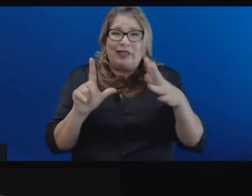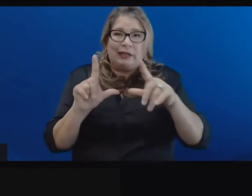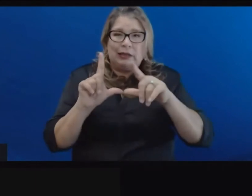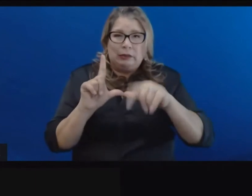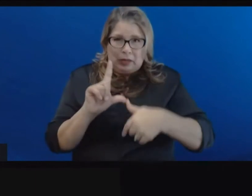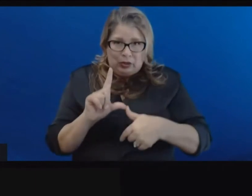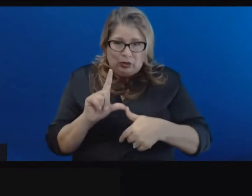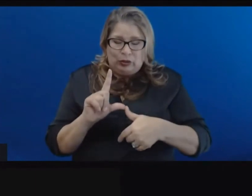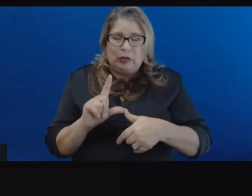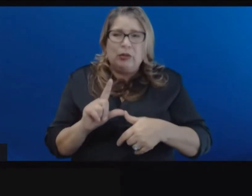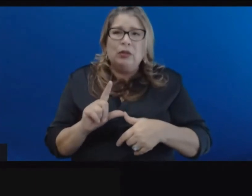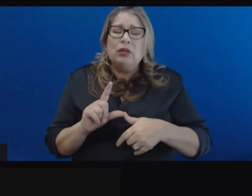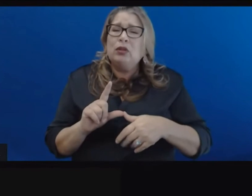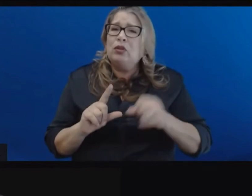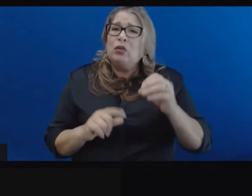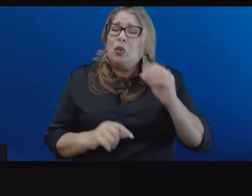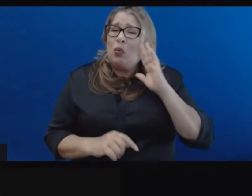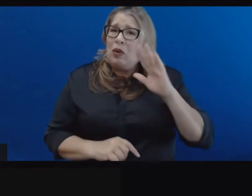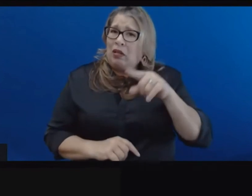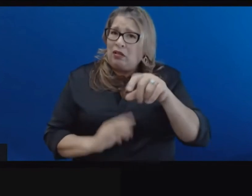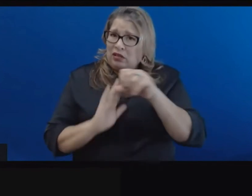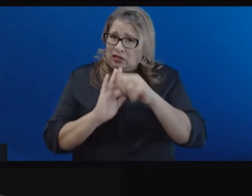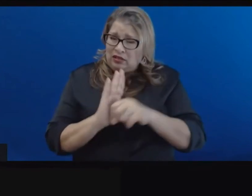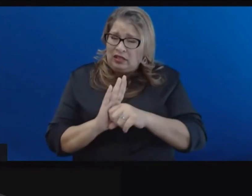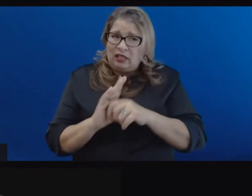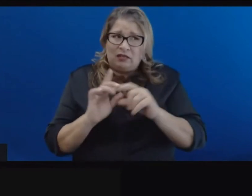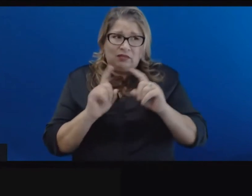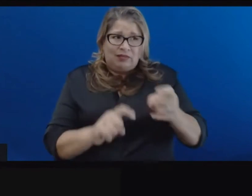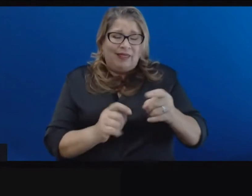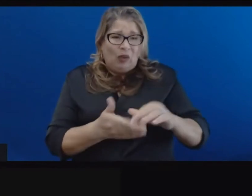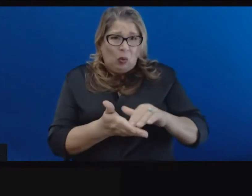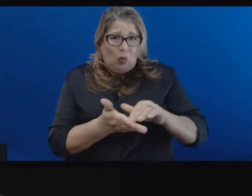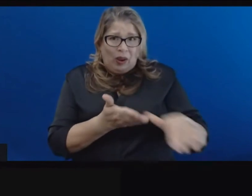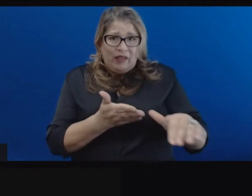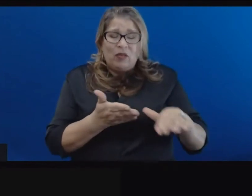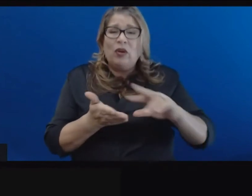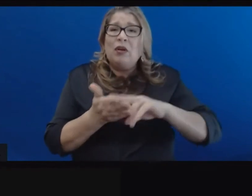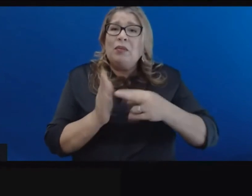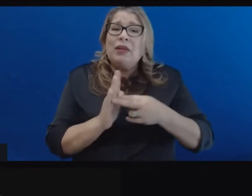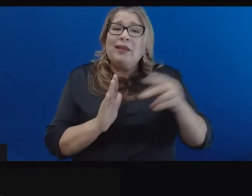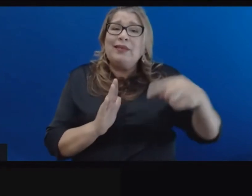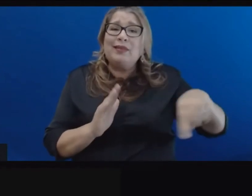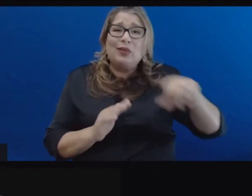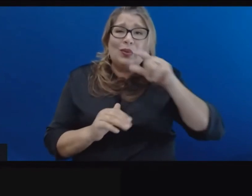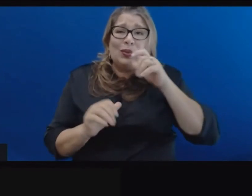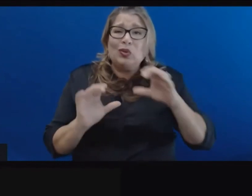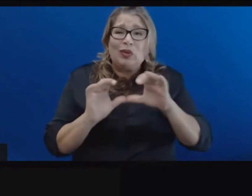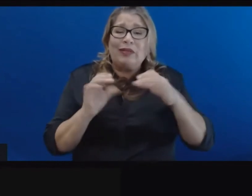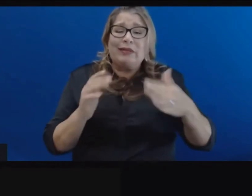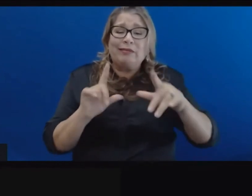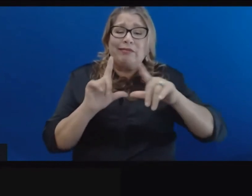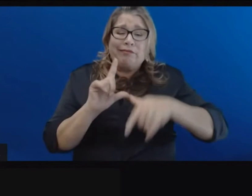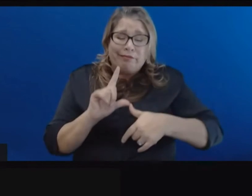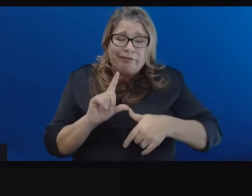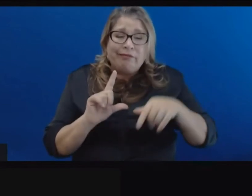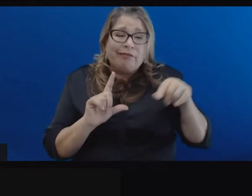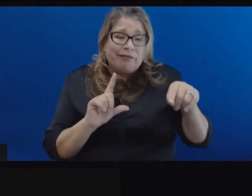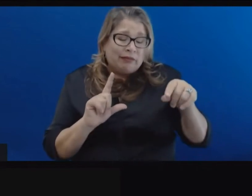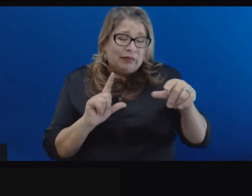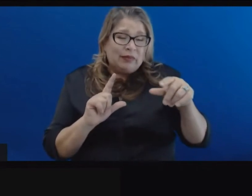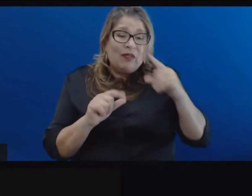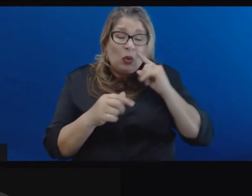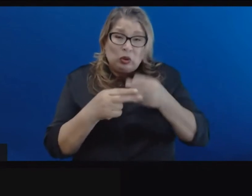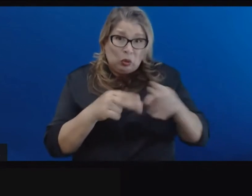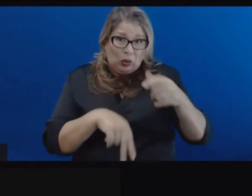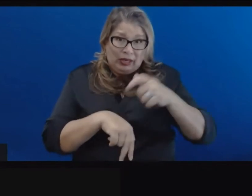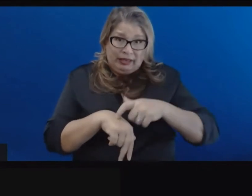is considering a waiver that would allow them to, for a certain small period of time, come forward and just start helping grow